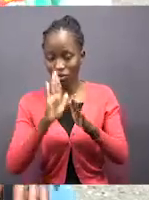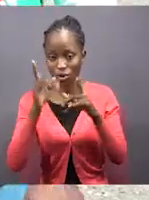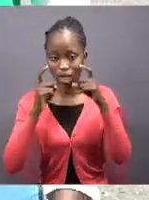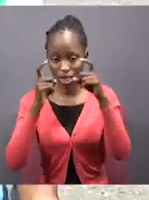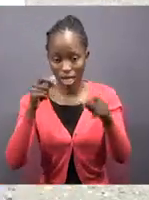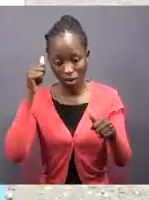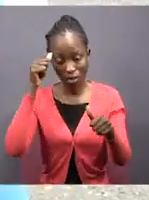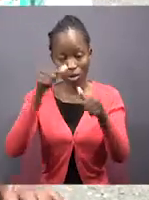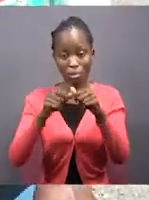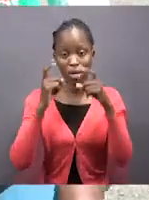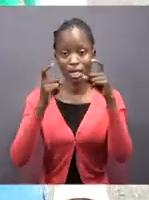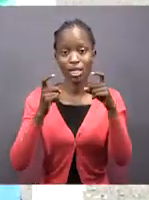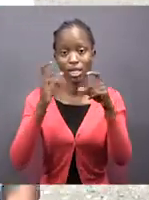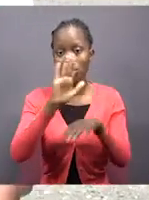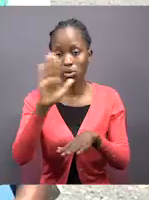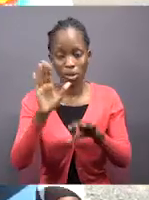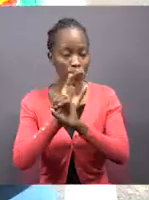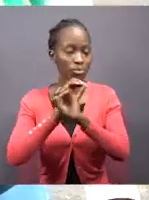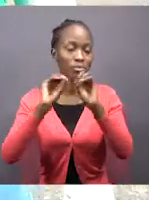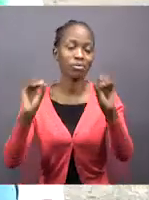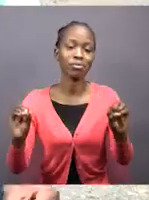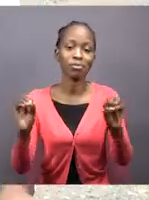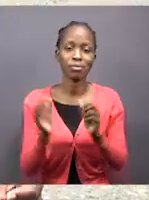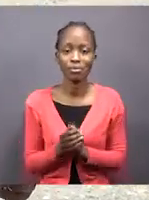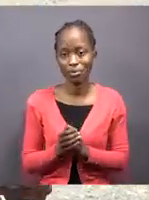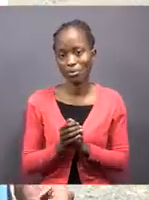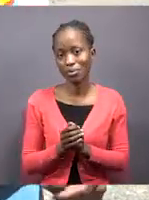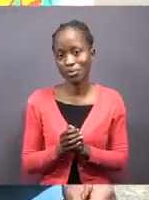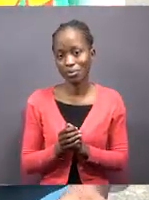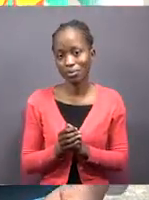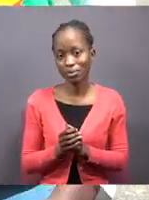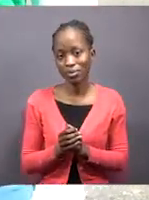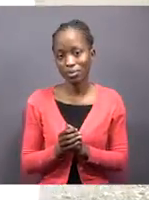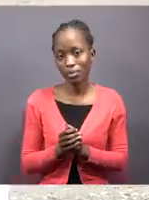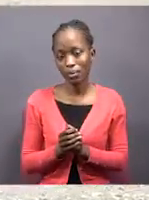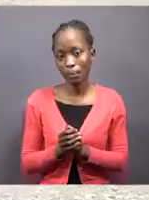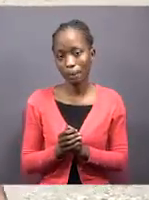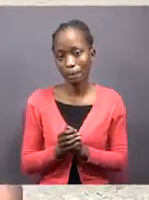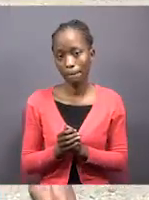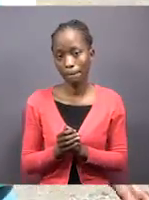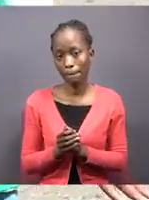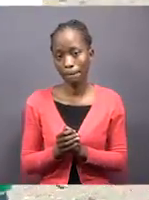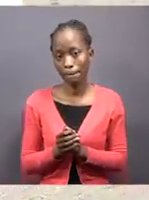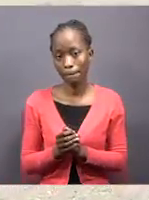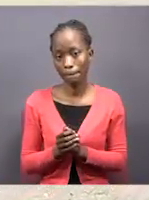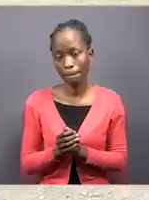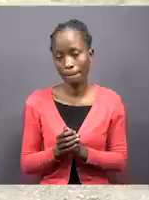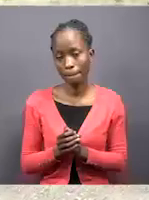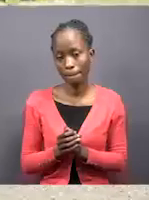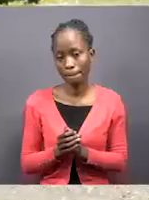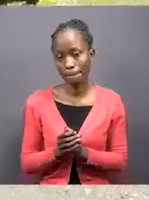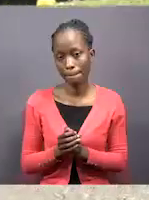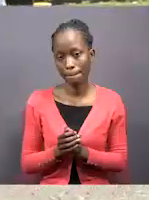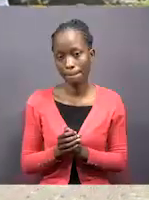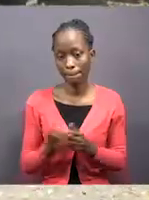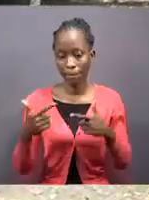more, and remembers your sins no more. Review the past for me, let